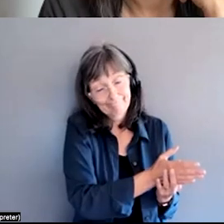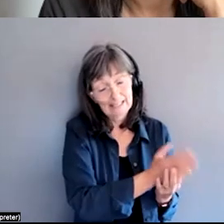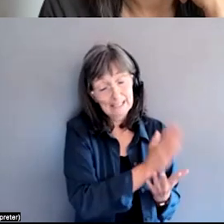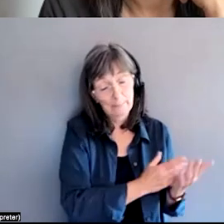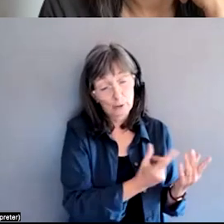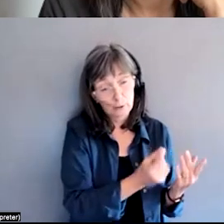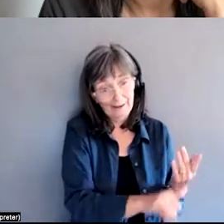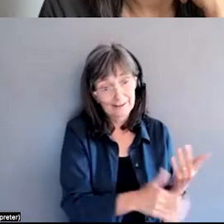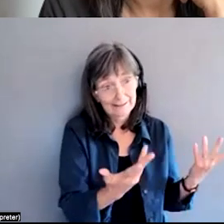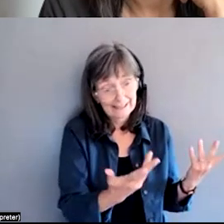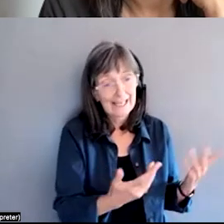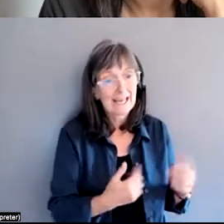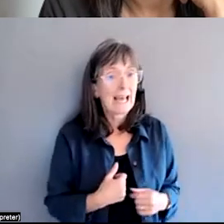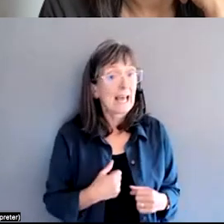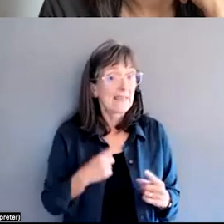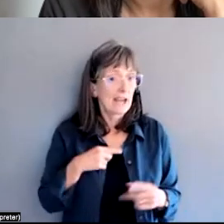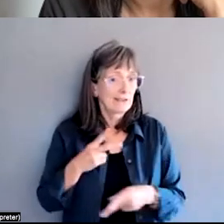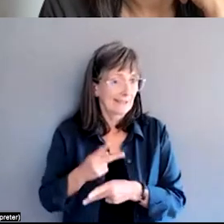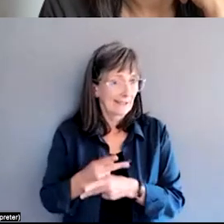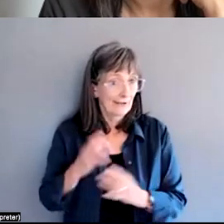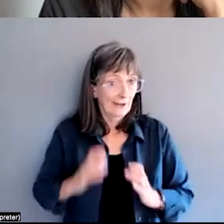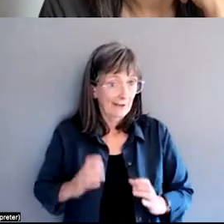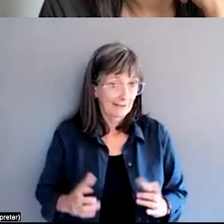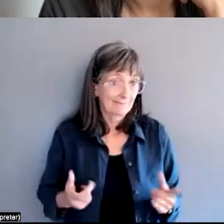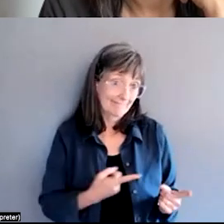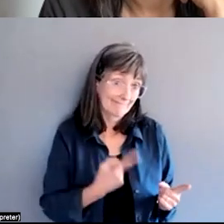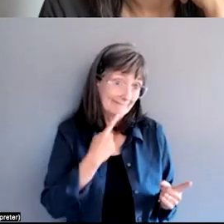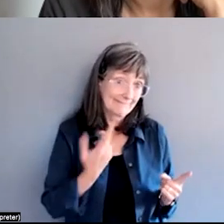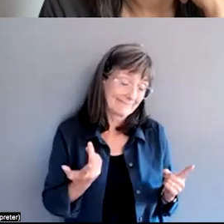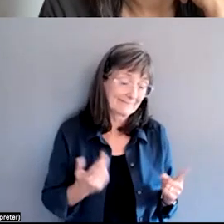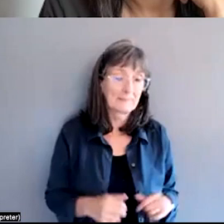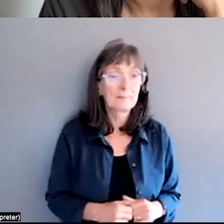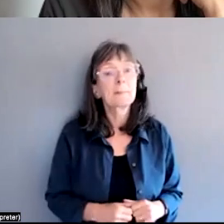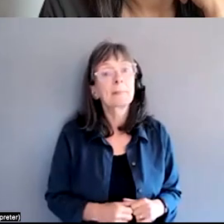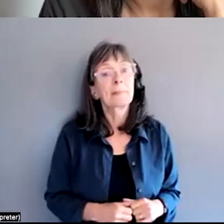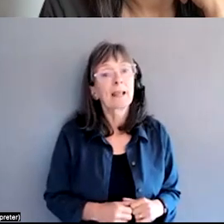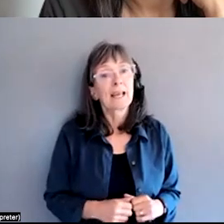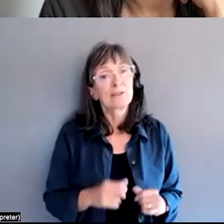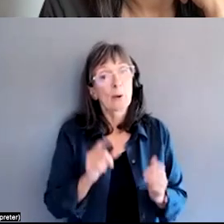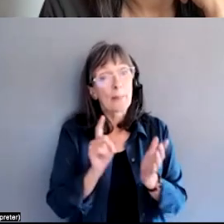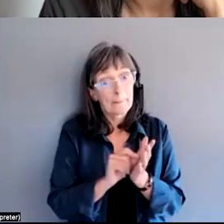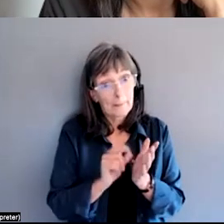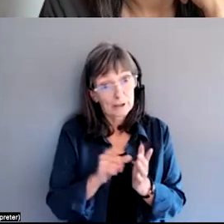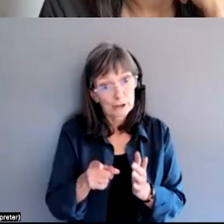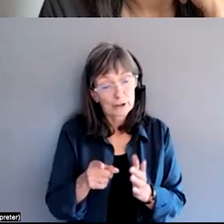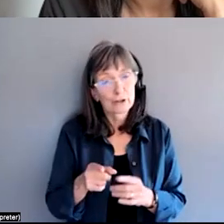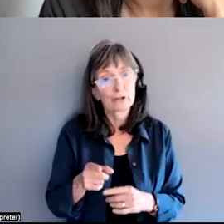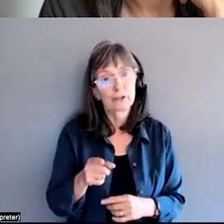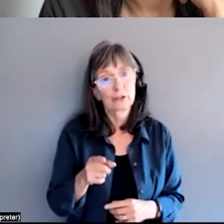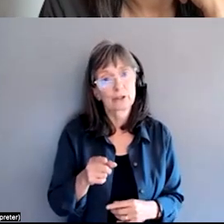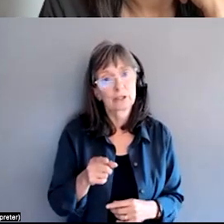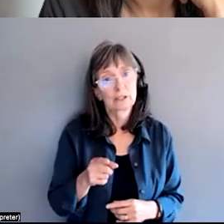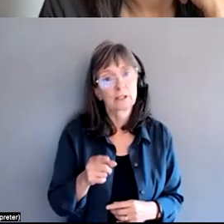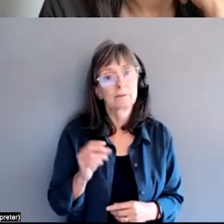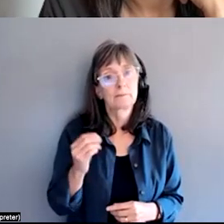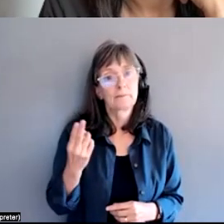They're looking out for their client. That's what they're doing. So we have the publisher, but then if